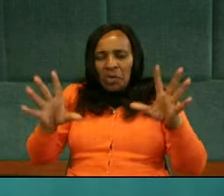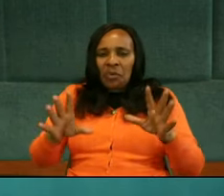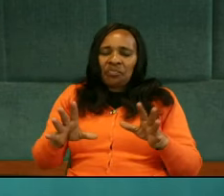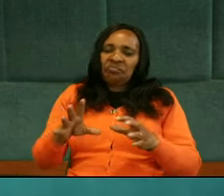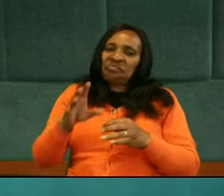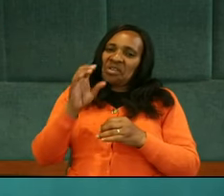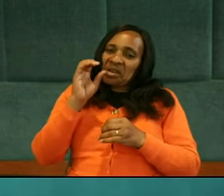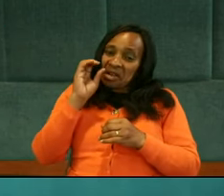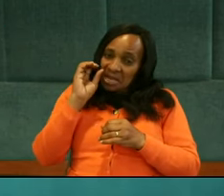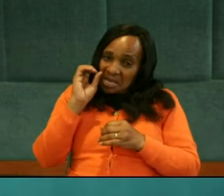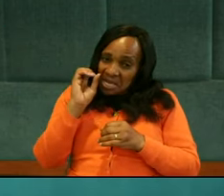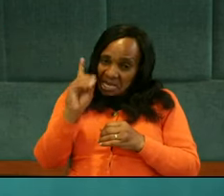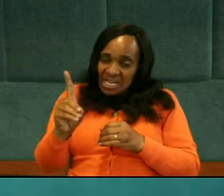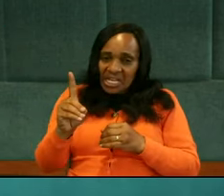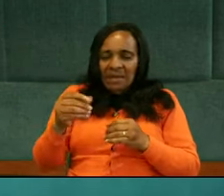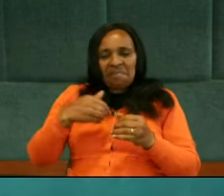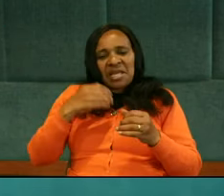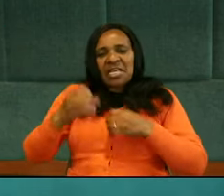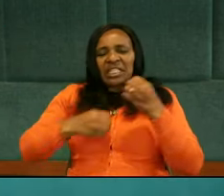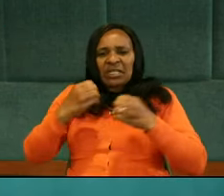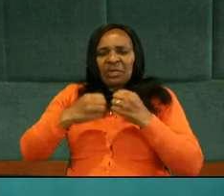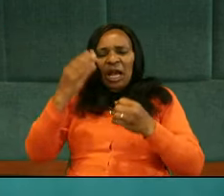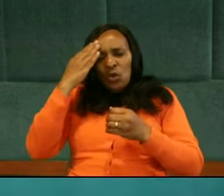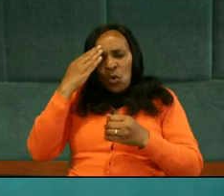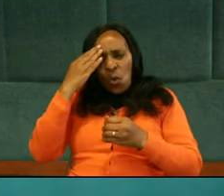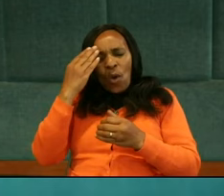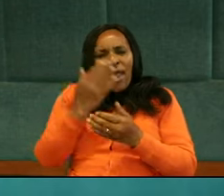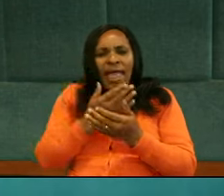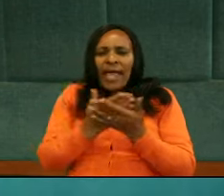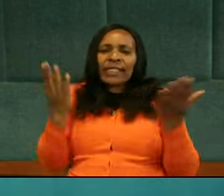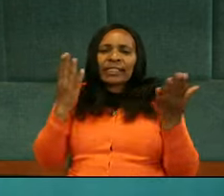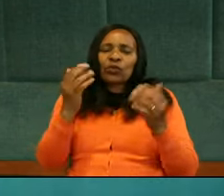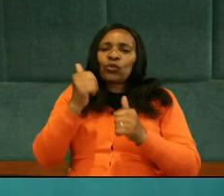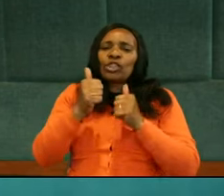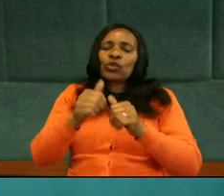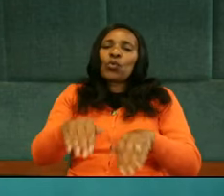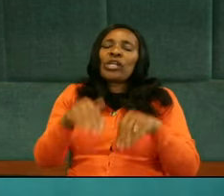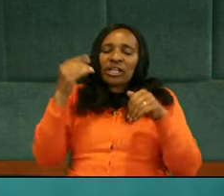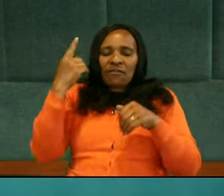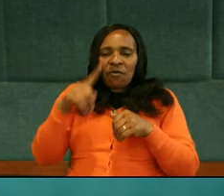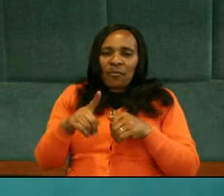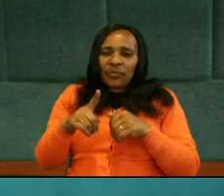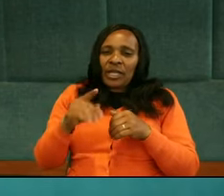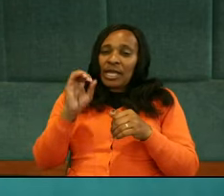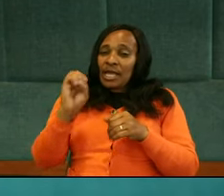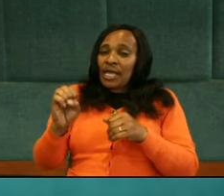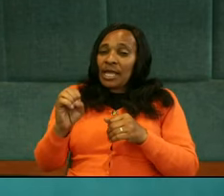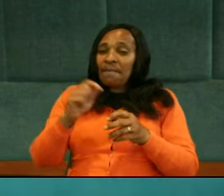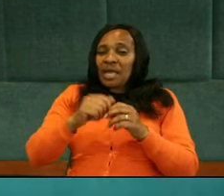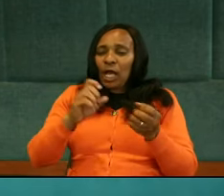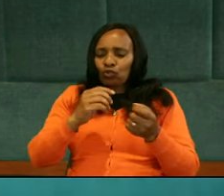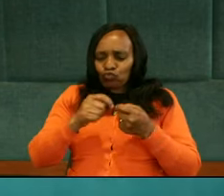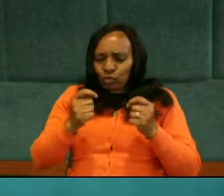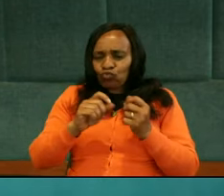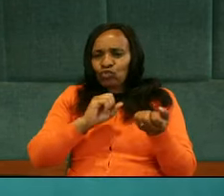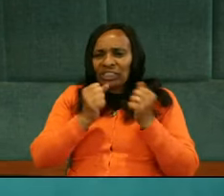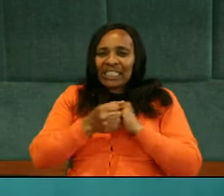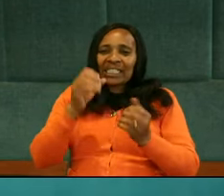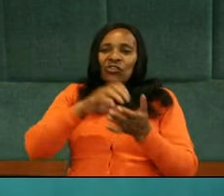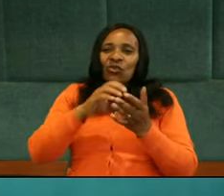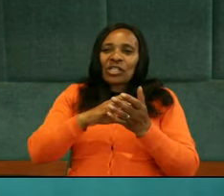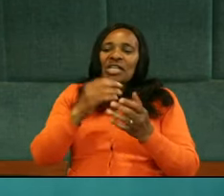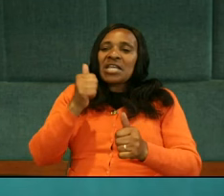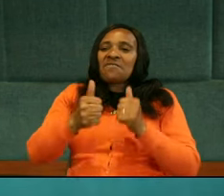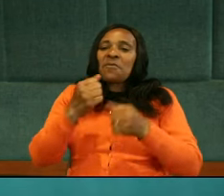because I know the thing will be worth waiting for? Mm-hmm. E, I try to change the situation to see if I can make